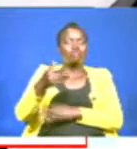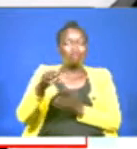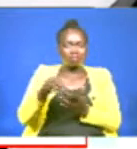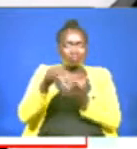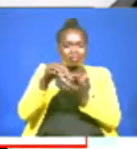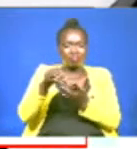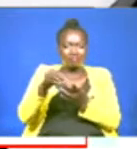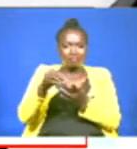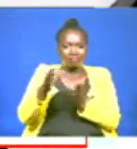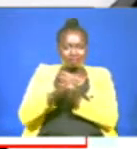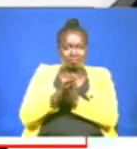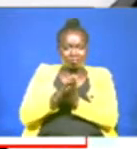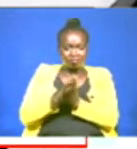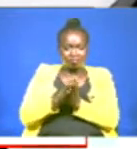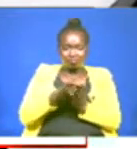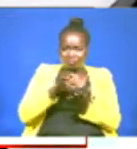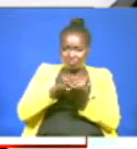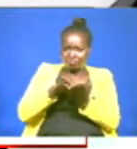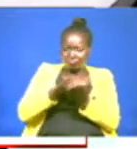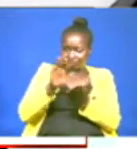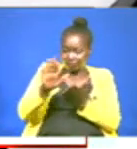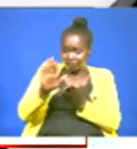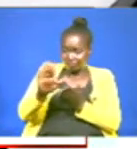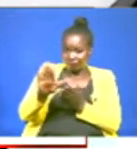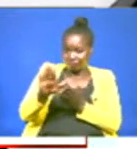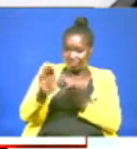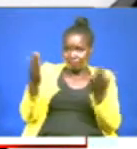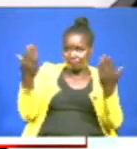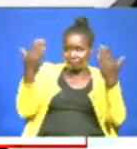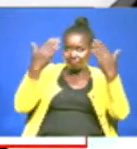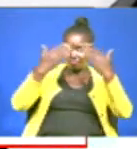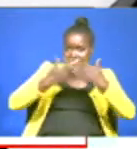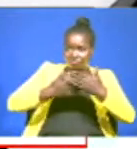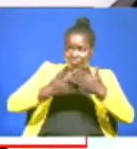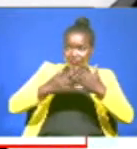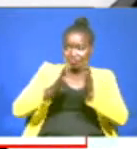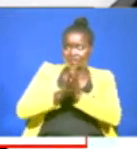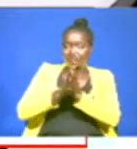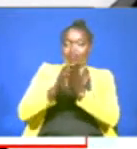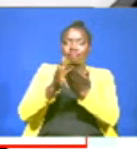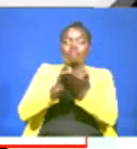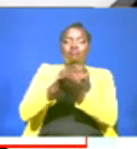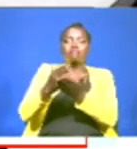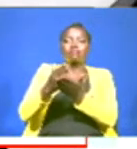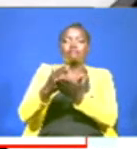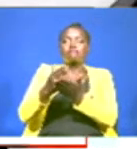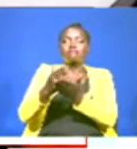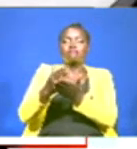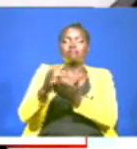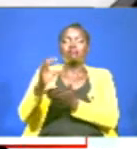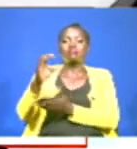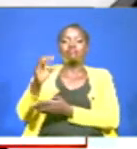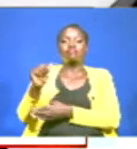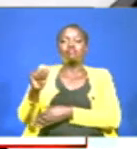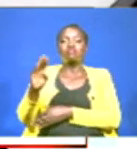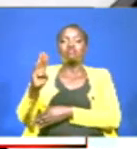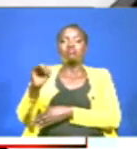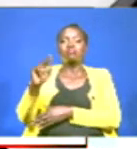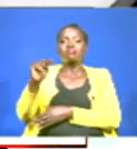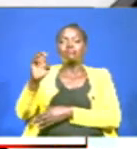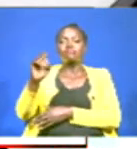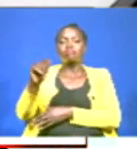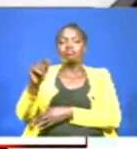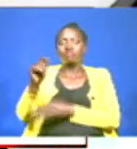regard and government position for Gichuru. Tonight, in our Monday segment, The Cabinet, we focus on the